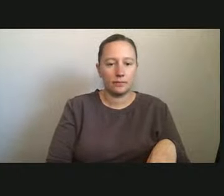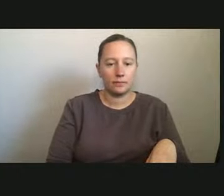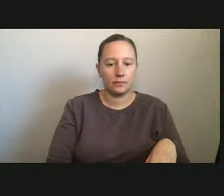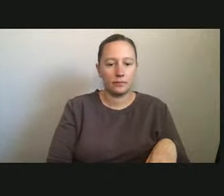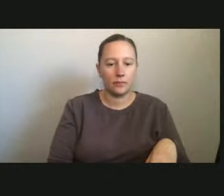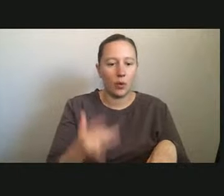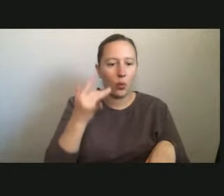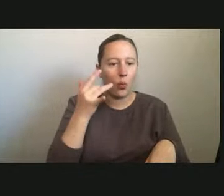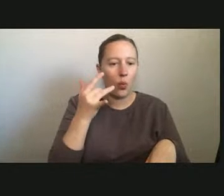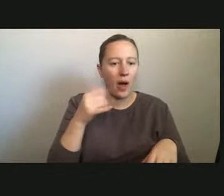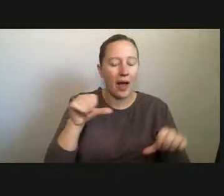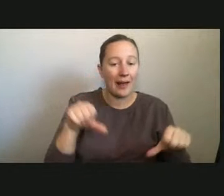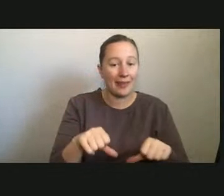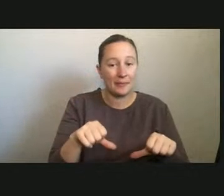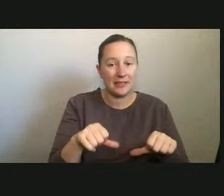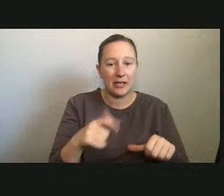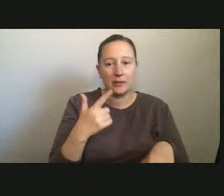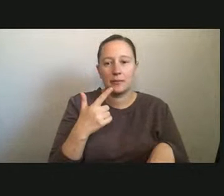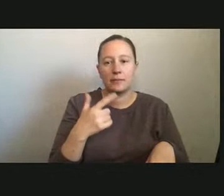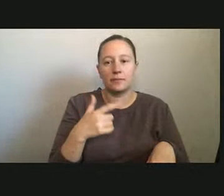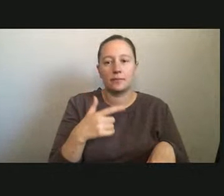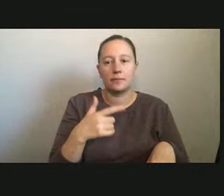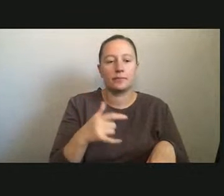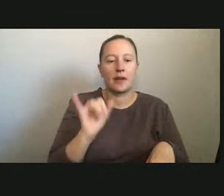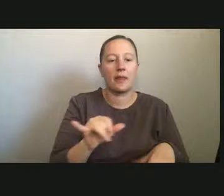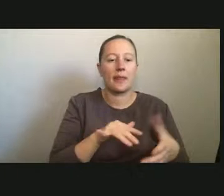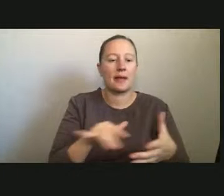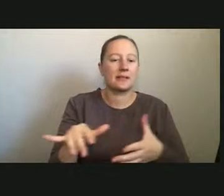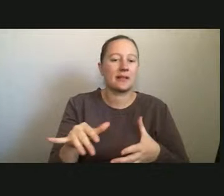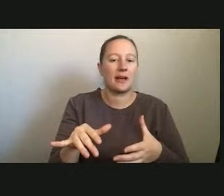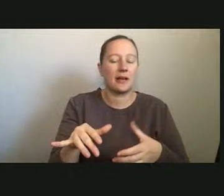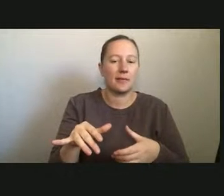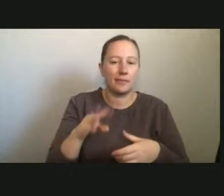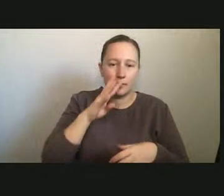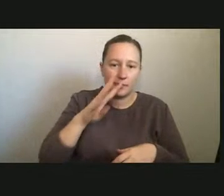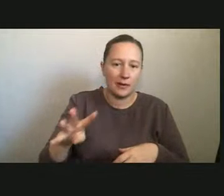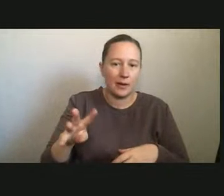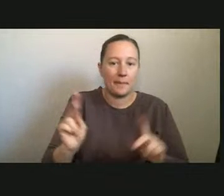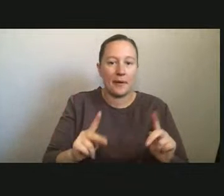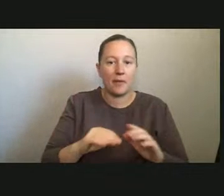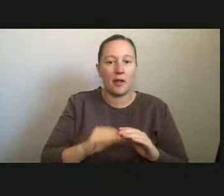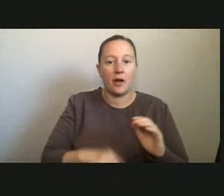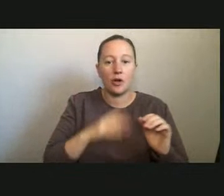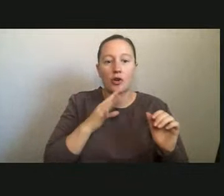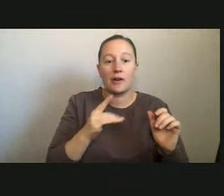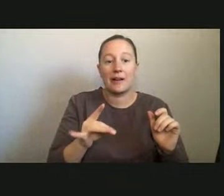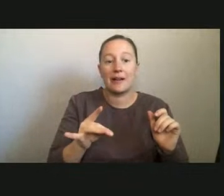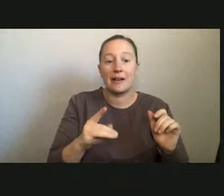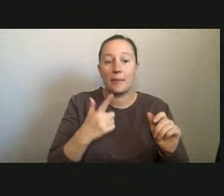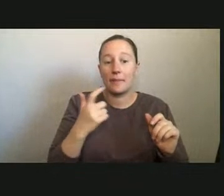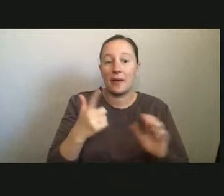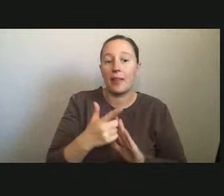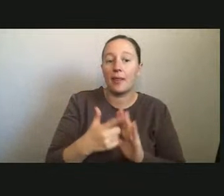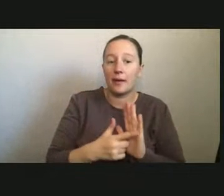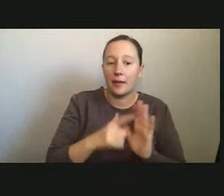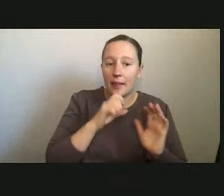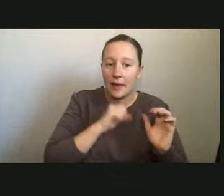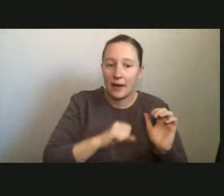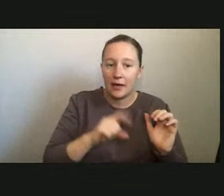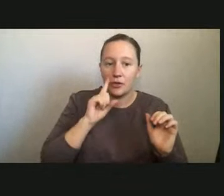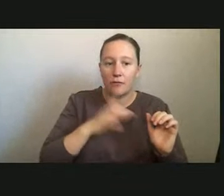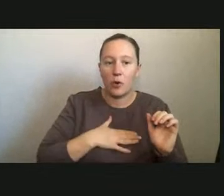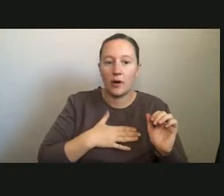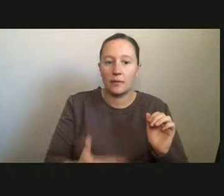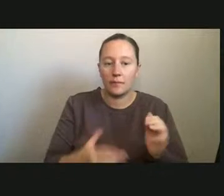So why is this a thumbs down? So this study excludes individuals under 18, and it says because the legal age of